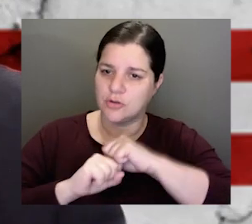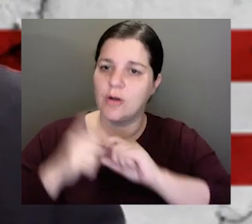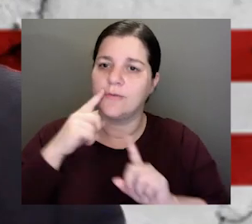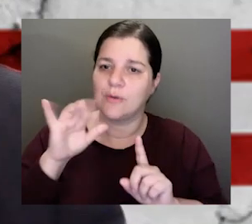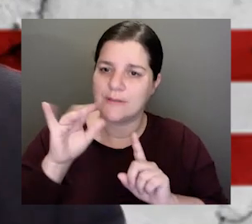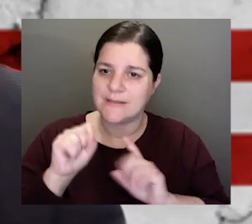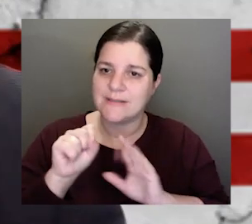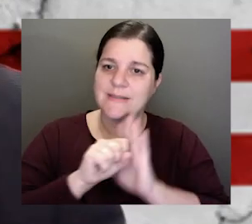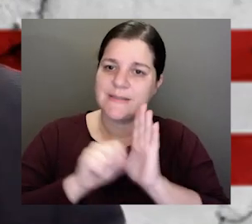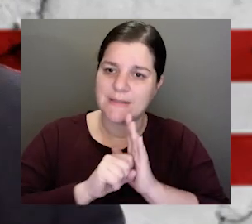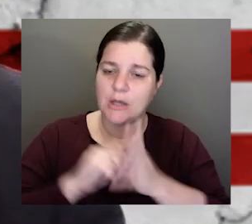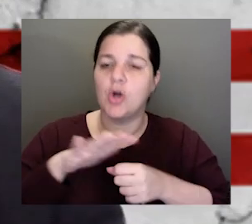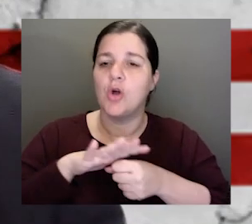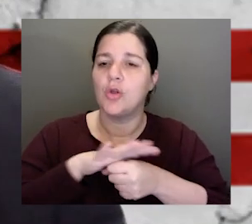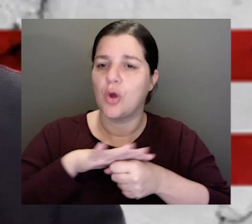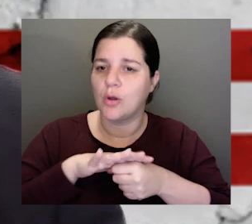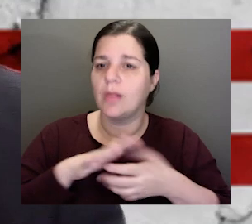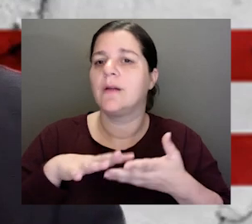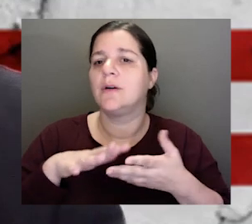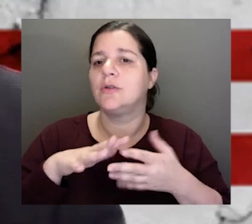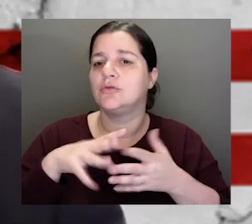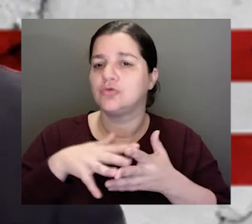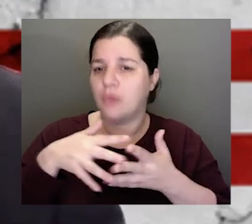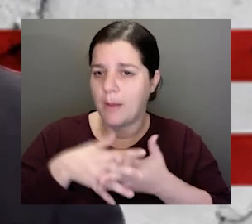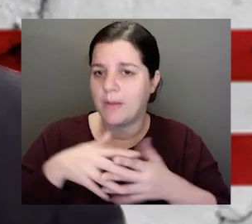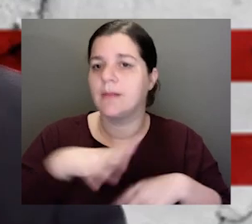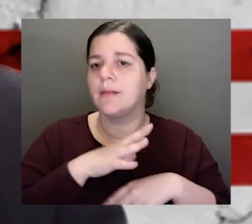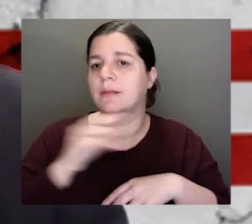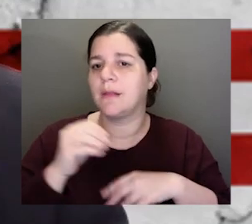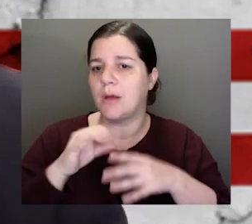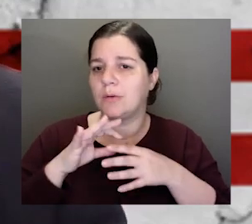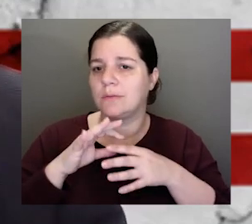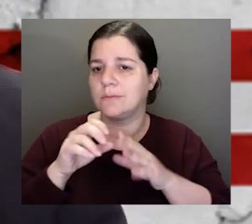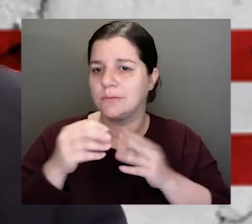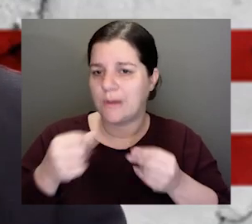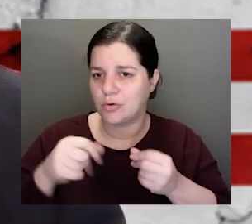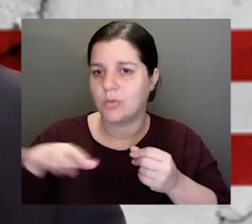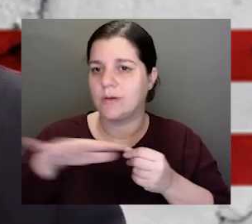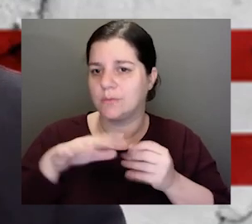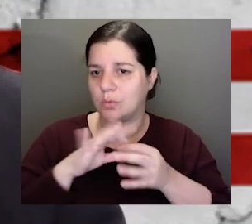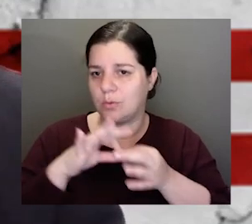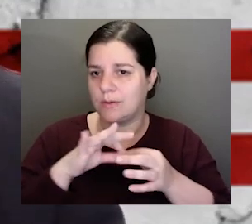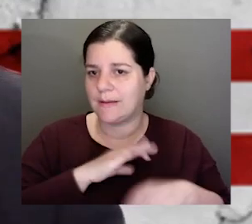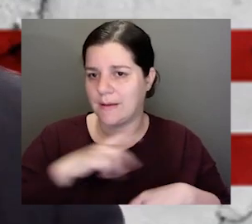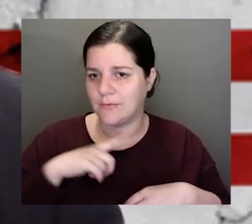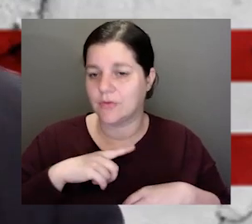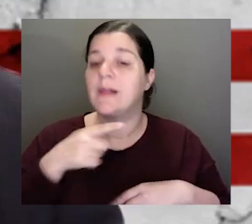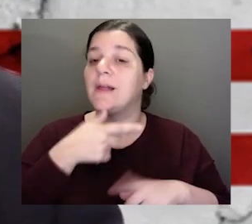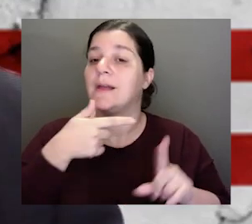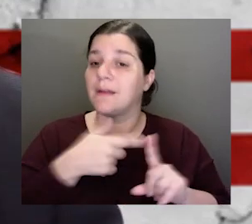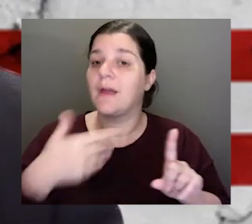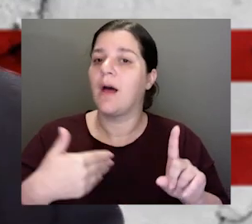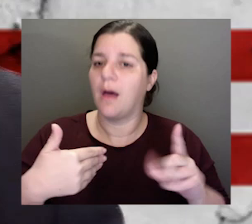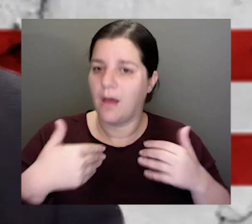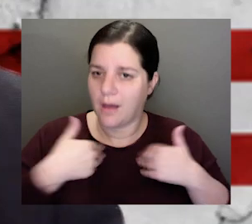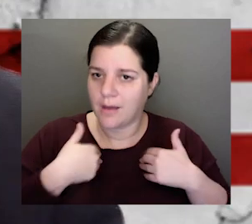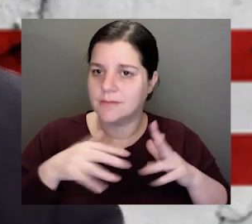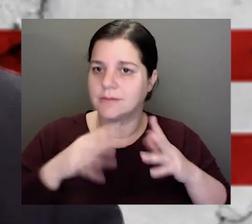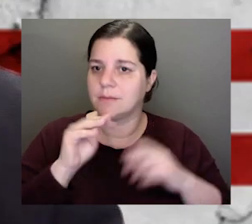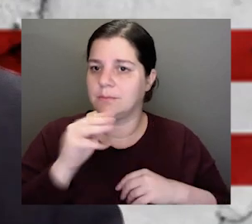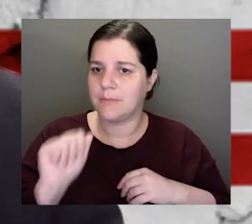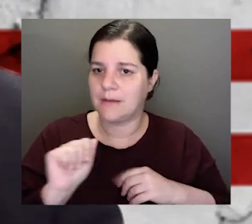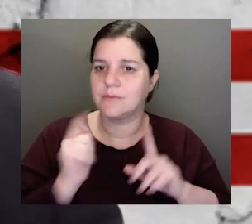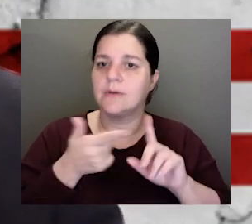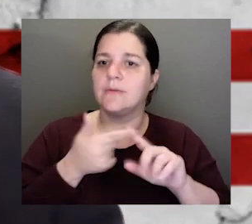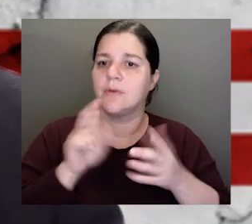State, Local, Tribal, and Territorial Government Coordinating Council. Mr. Hoffman possesses a master's in intelligence analysis from the